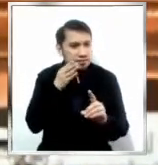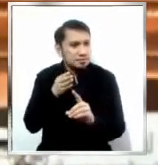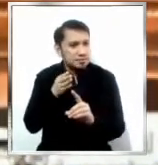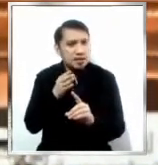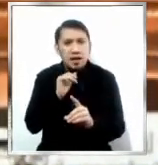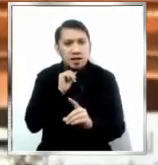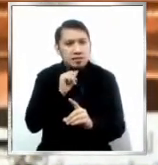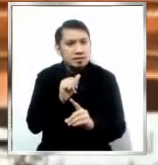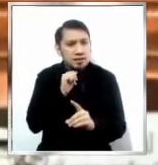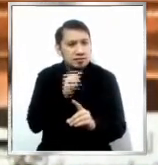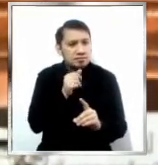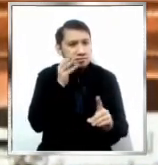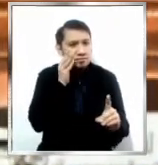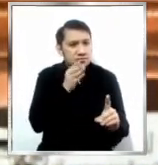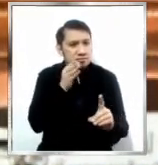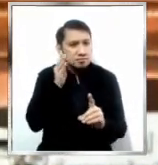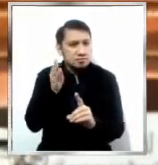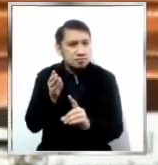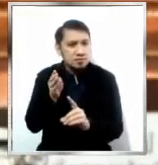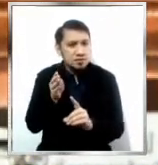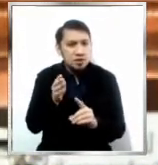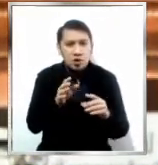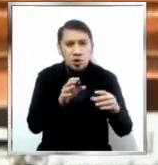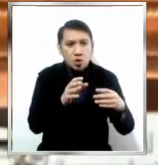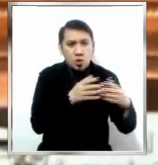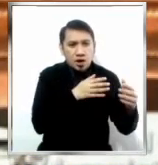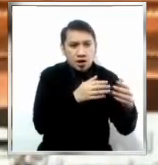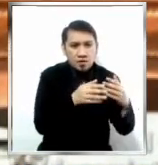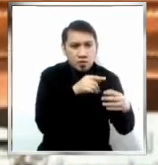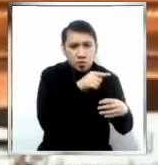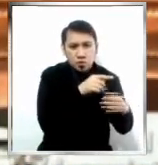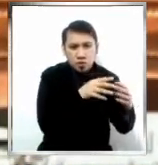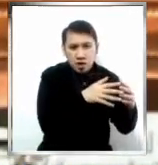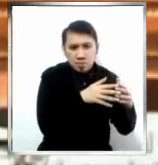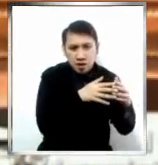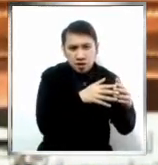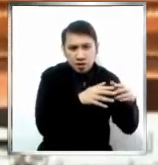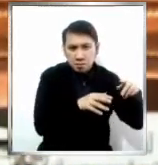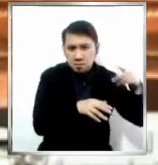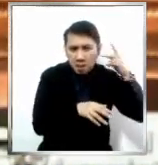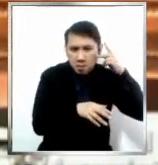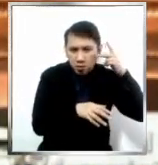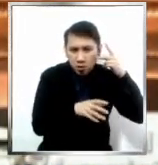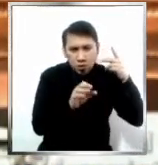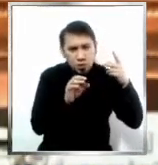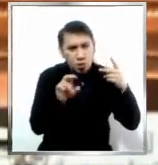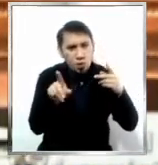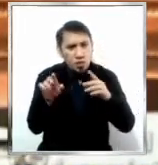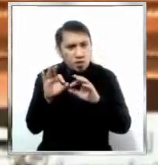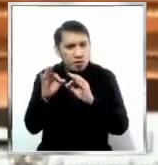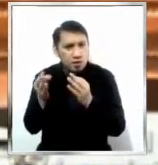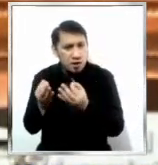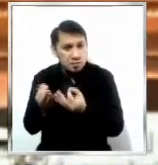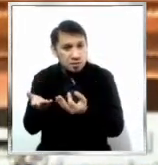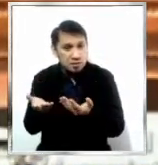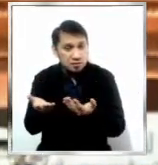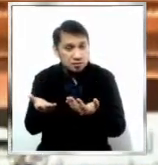neither Pemberton nor the family. Pero alam mo, itong